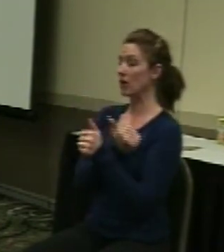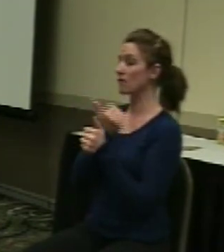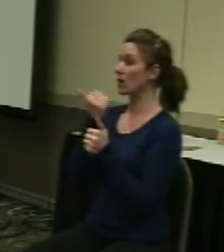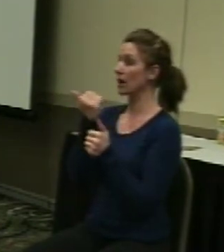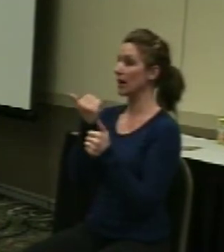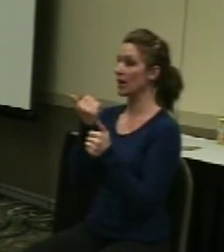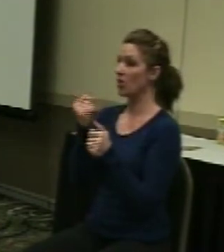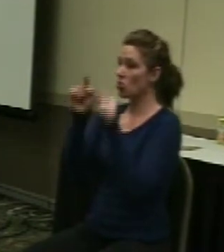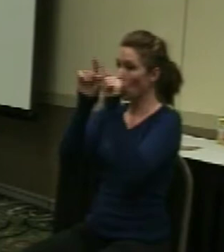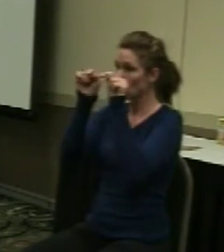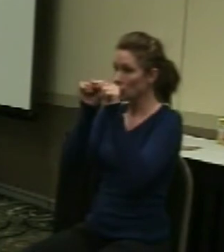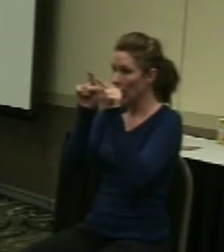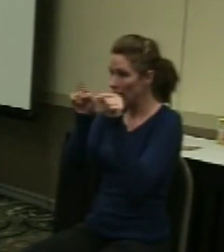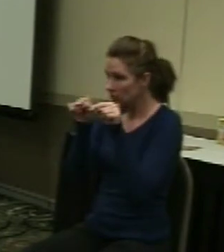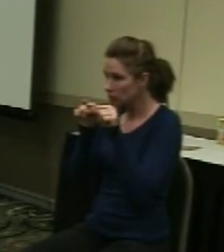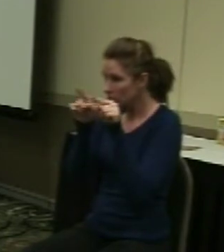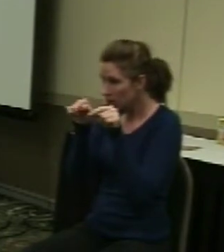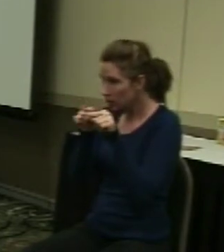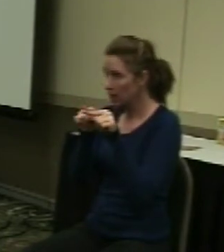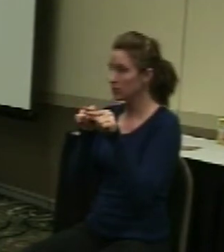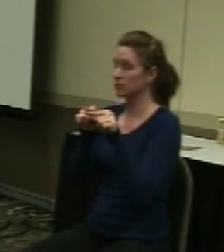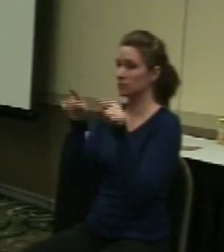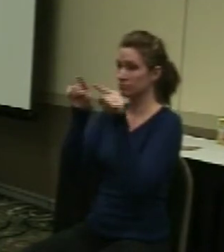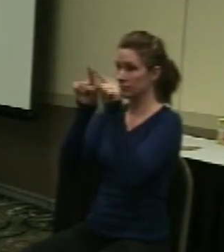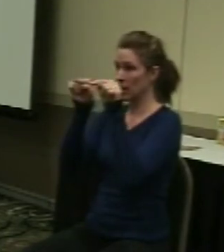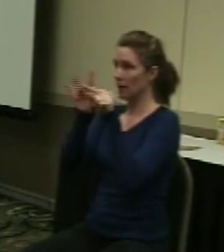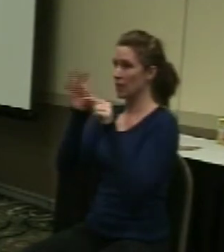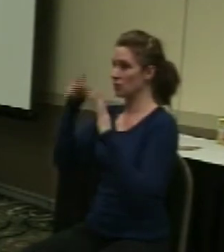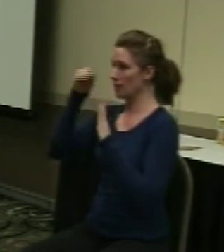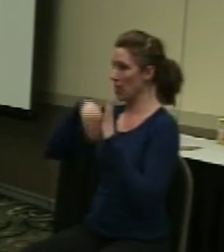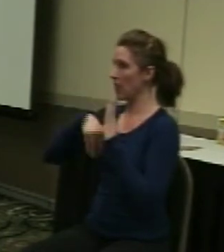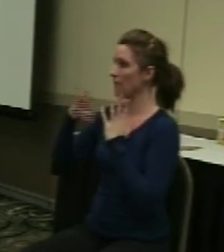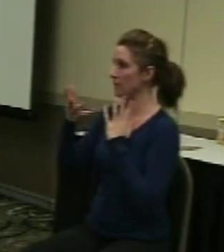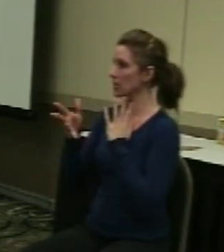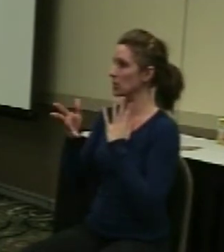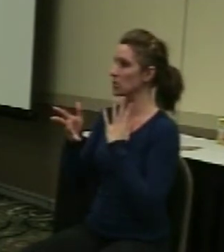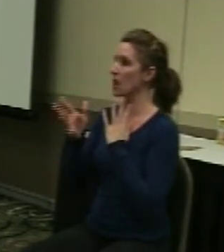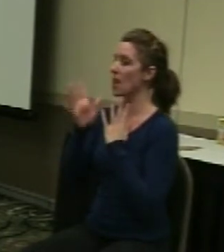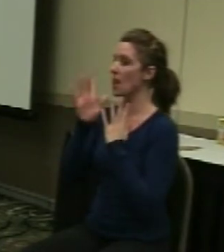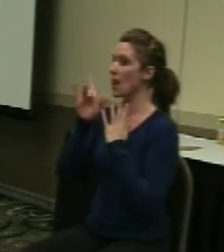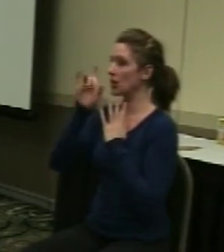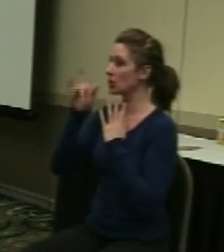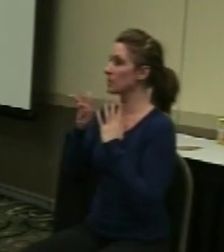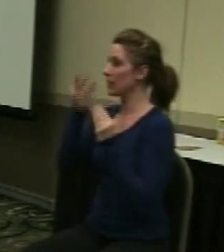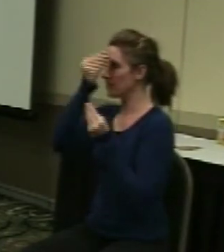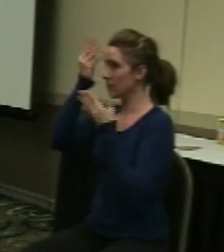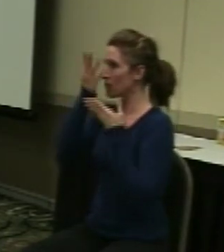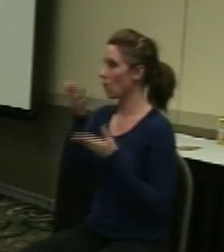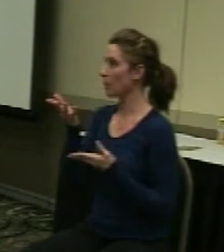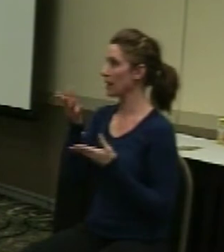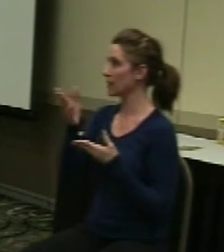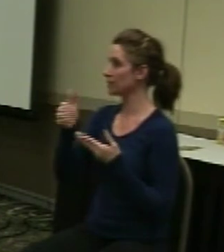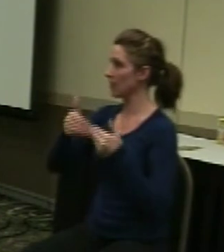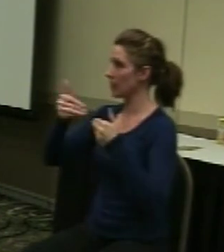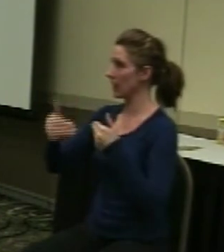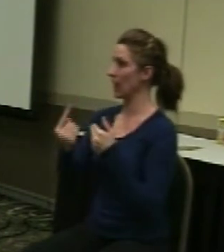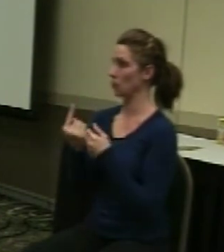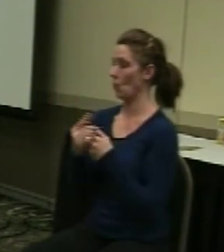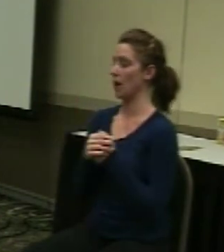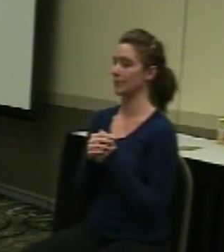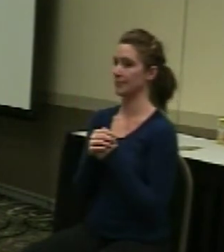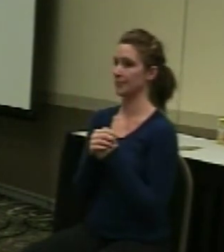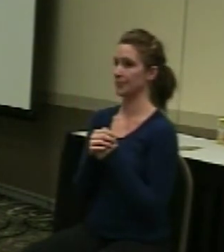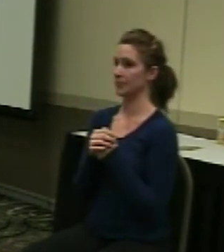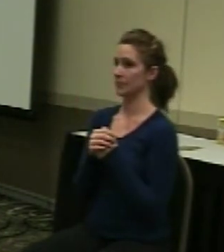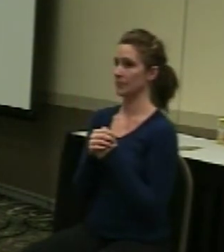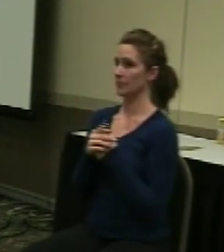little squares that you're filling out, those little blocks, that you're filling out, is supposed to be informing the next one. And it's